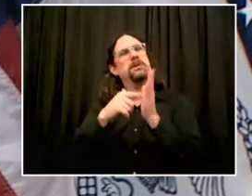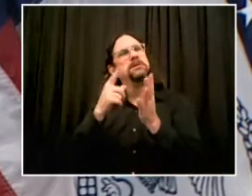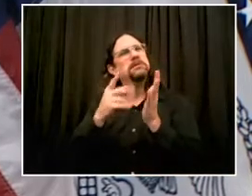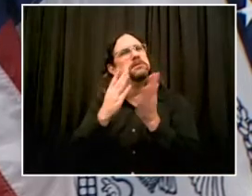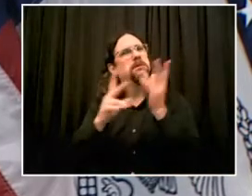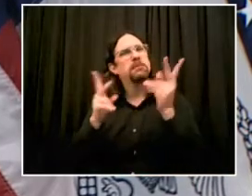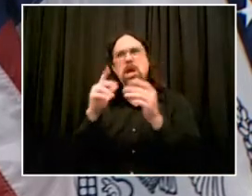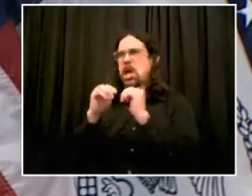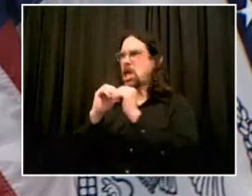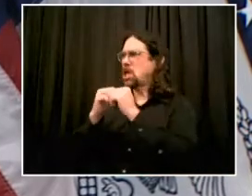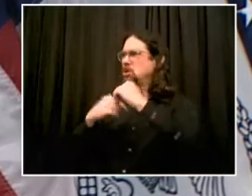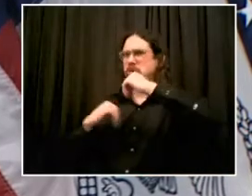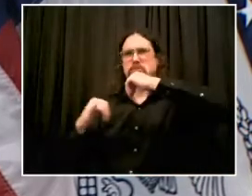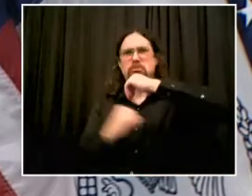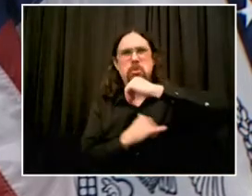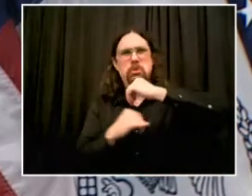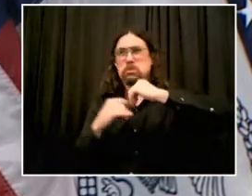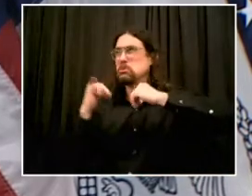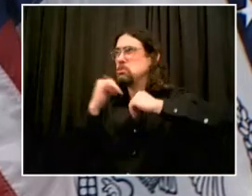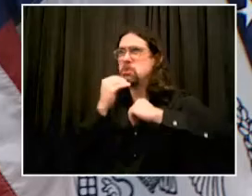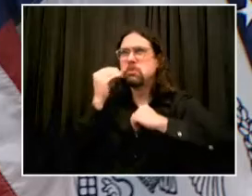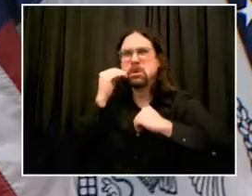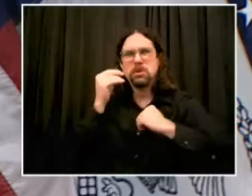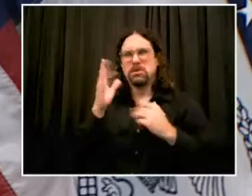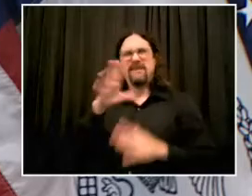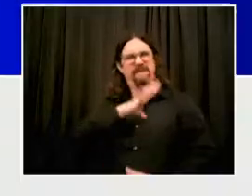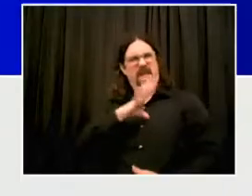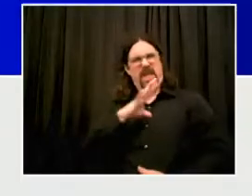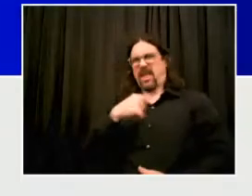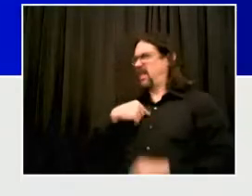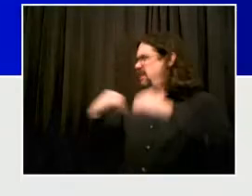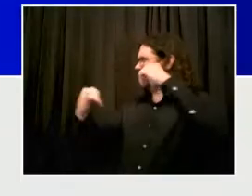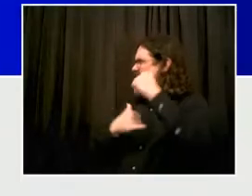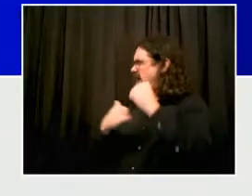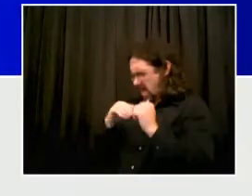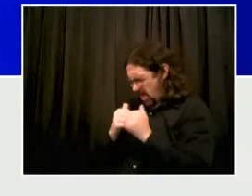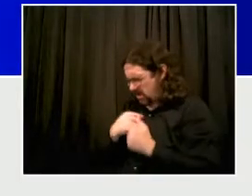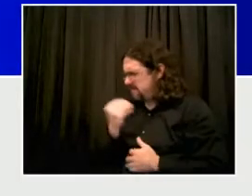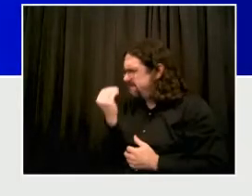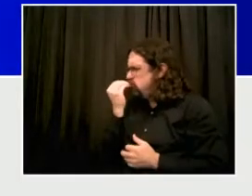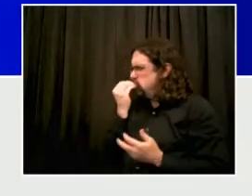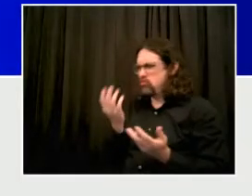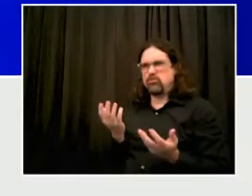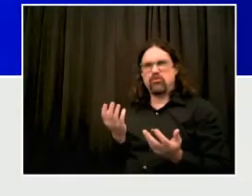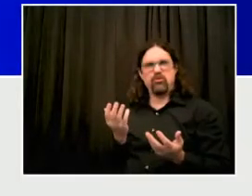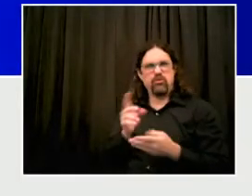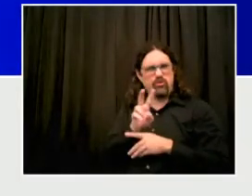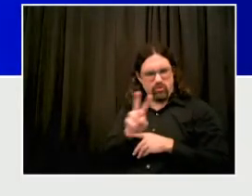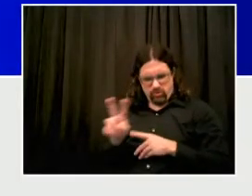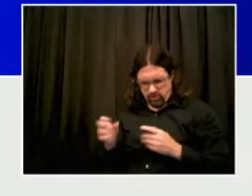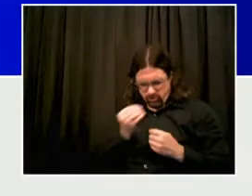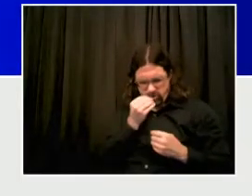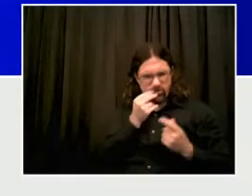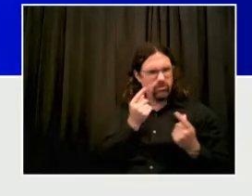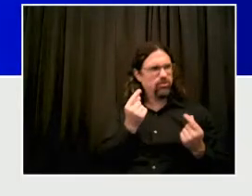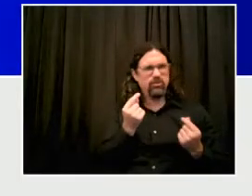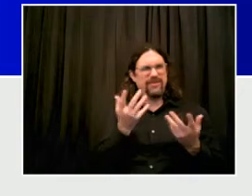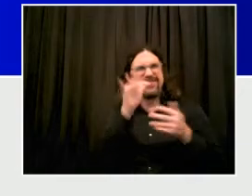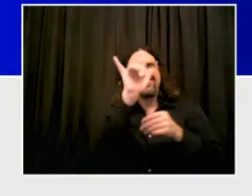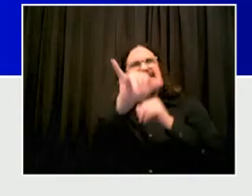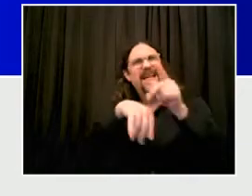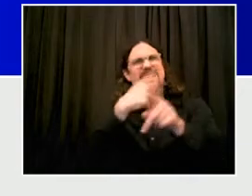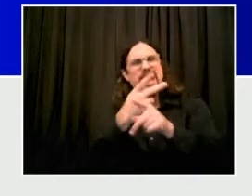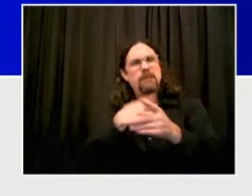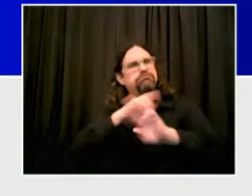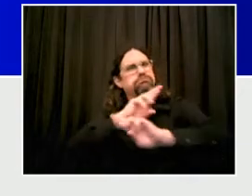crucial elements of the test and trace core is having that ability in place to protect people and get them the support they need. So